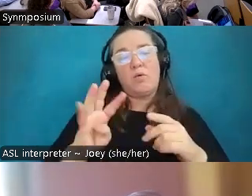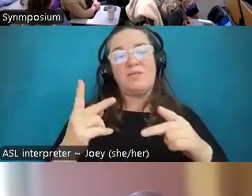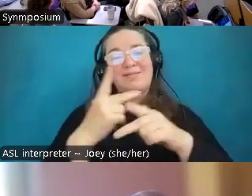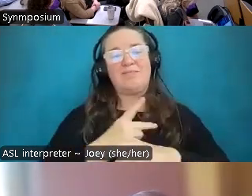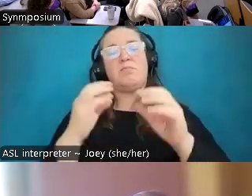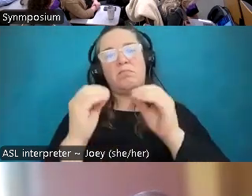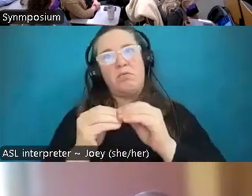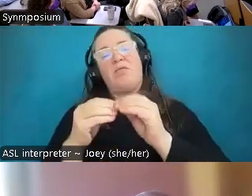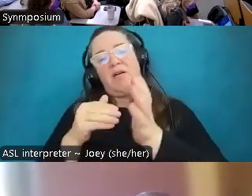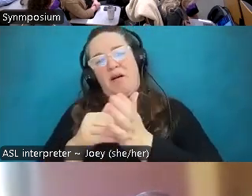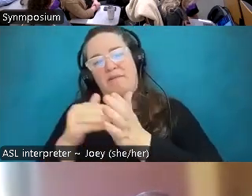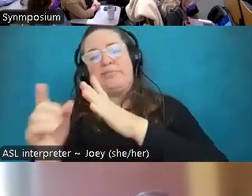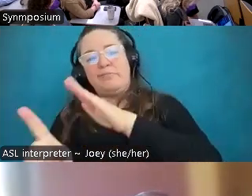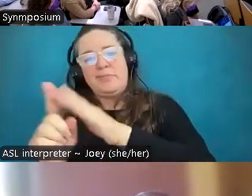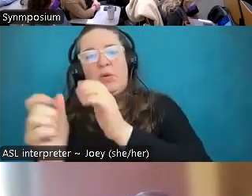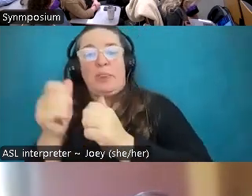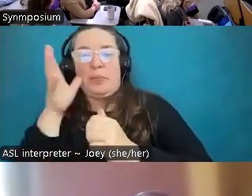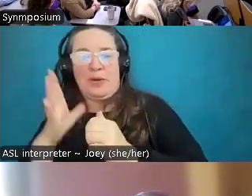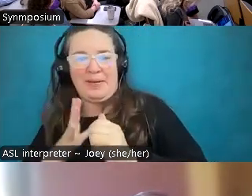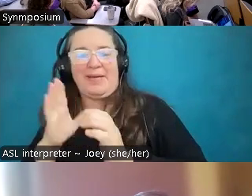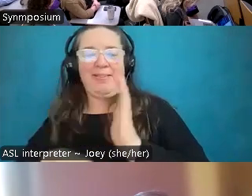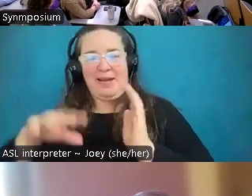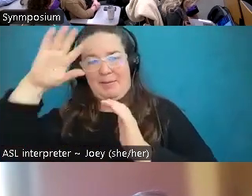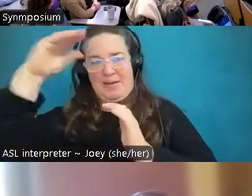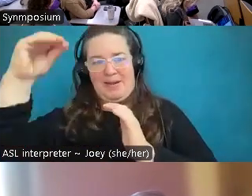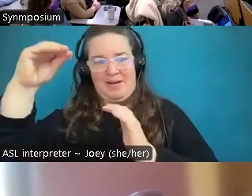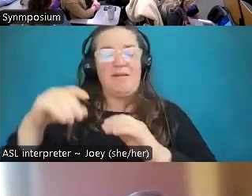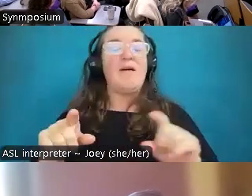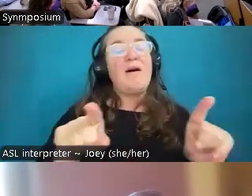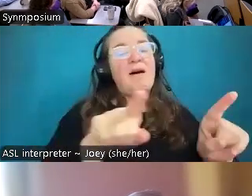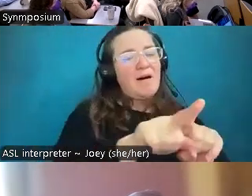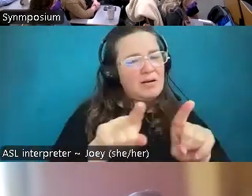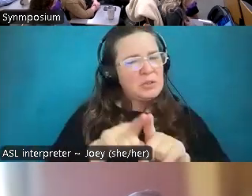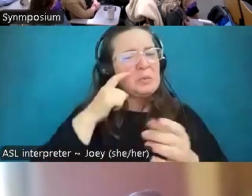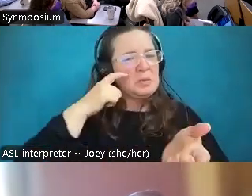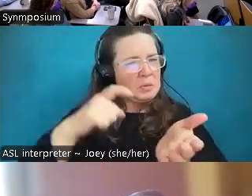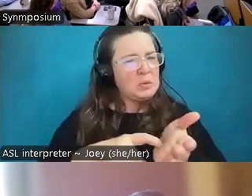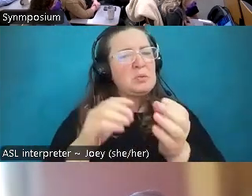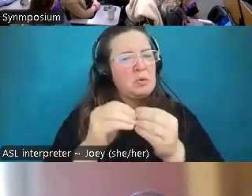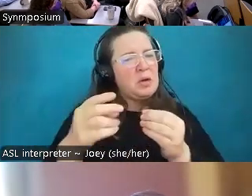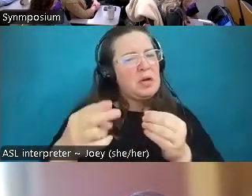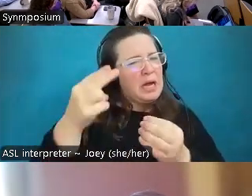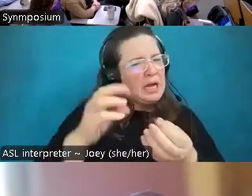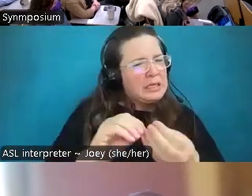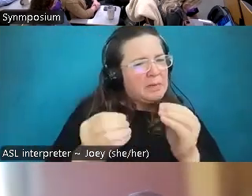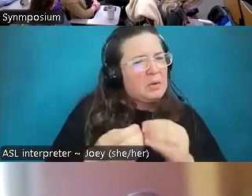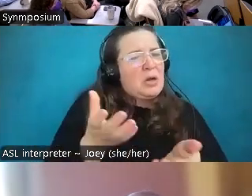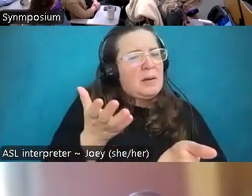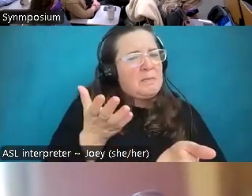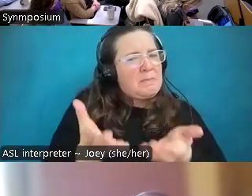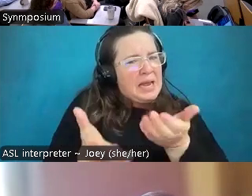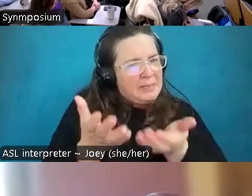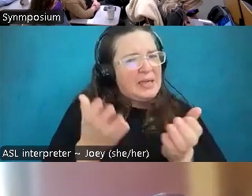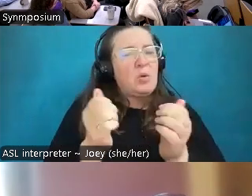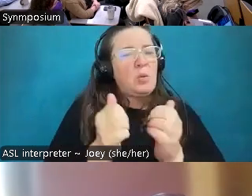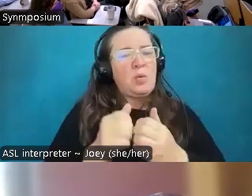a suggestion that the prevalence is higher in minority and socioeconomically disadvantaged populations. And